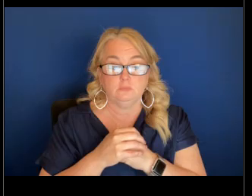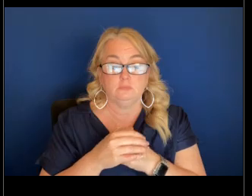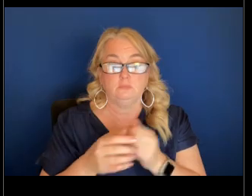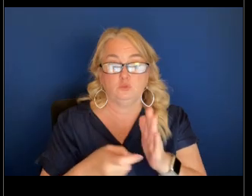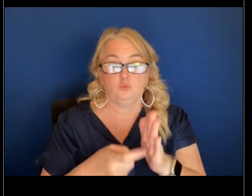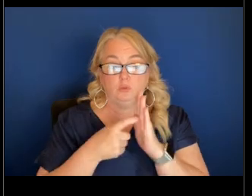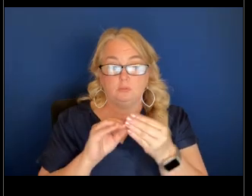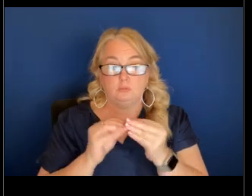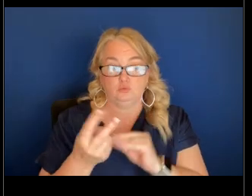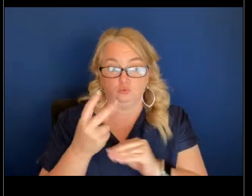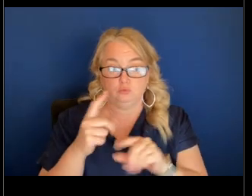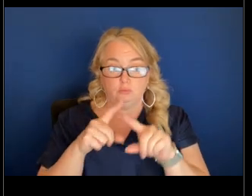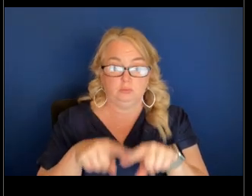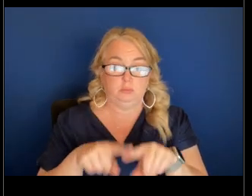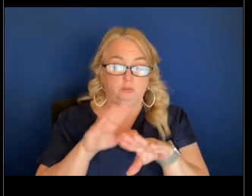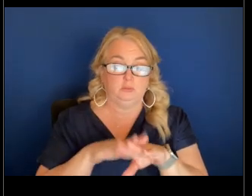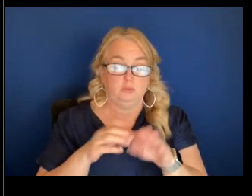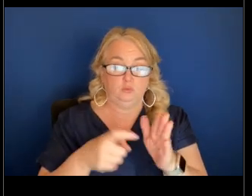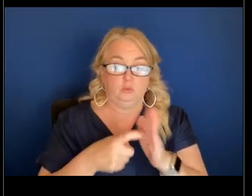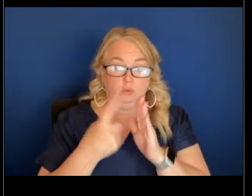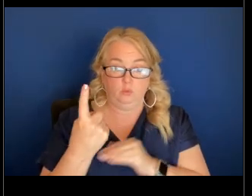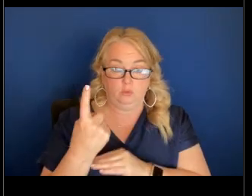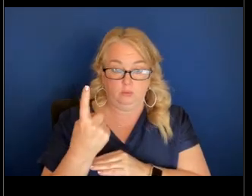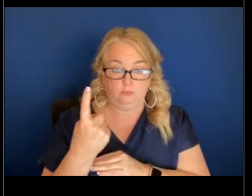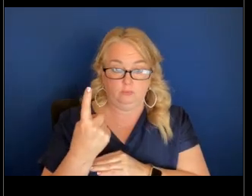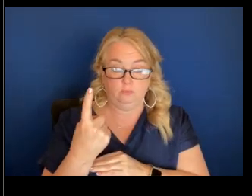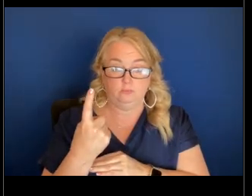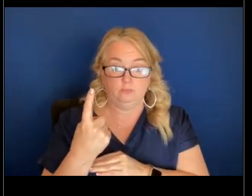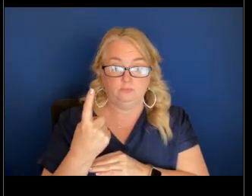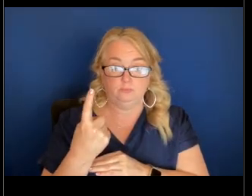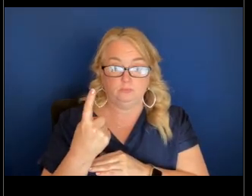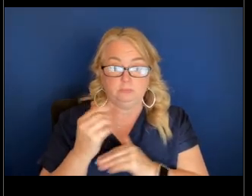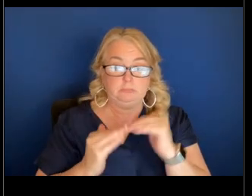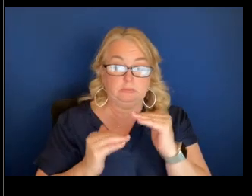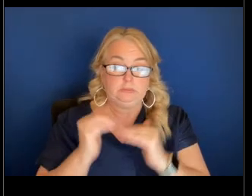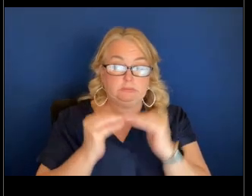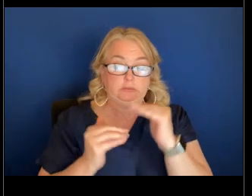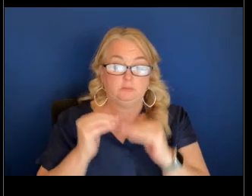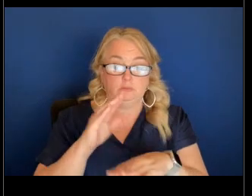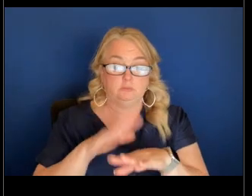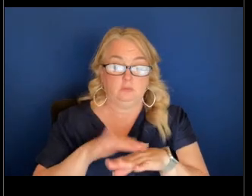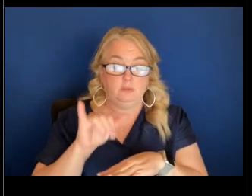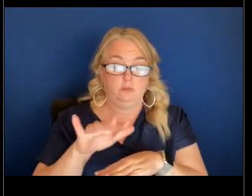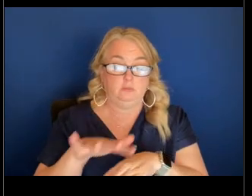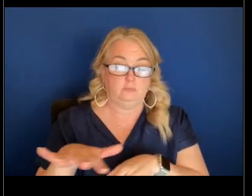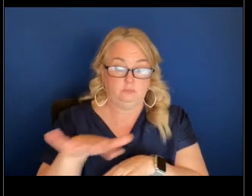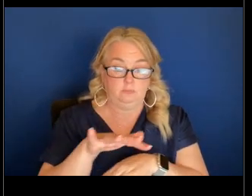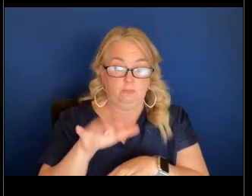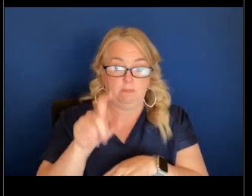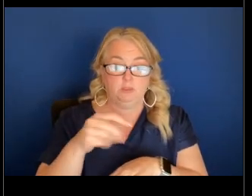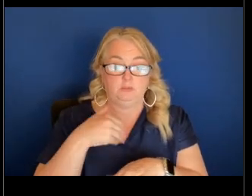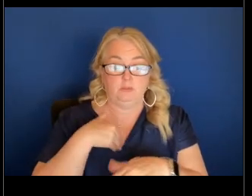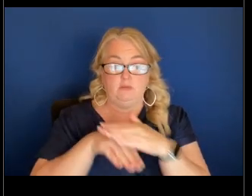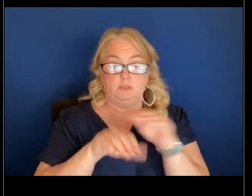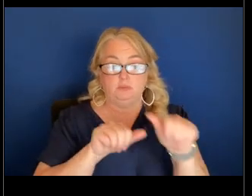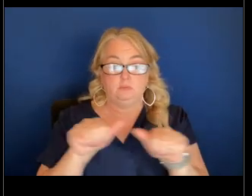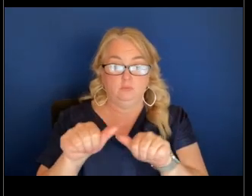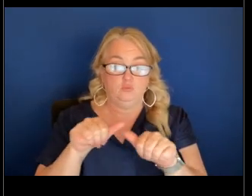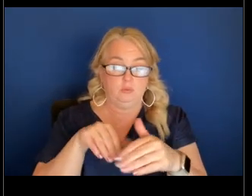Requirement 2 relies on Requirement 1, and buildings on a site must have an accessible